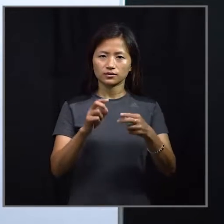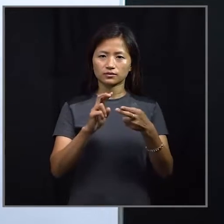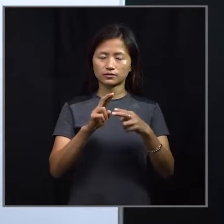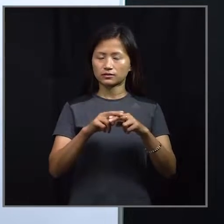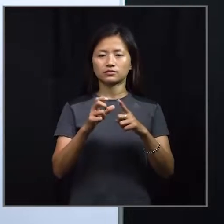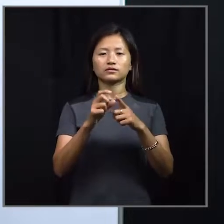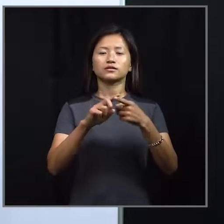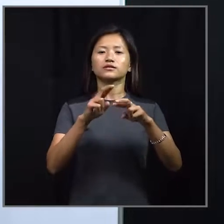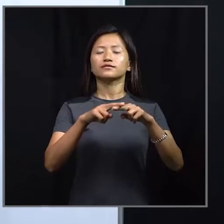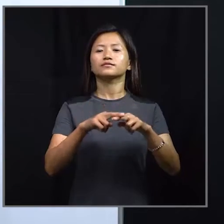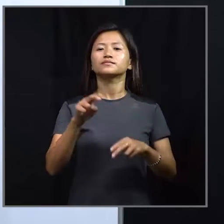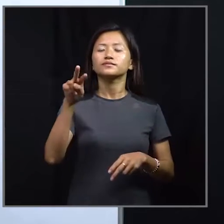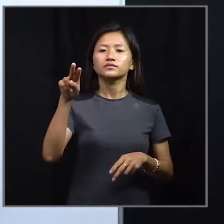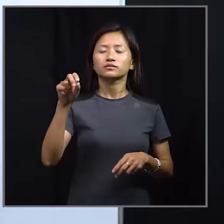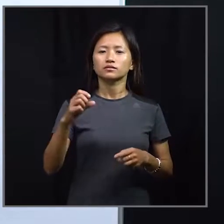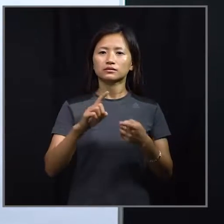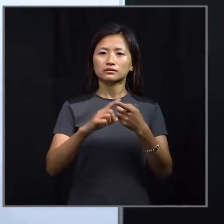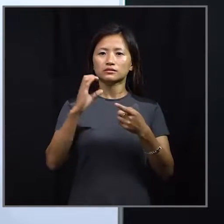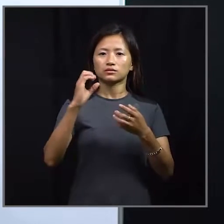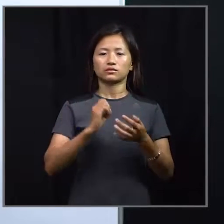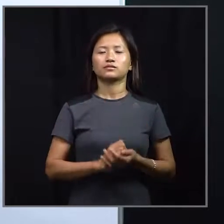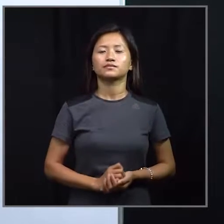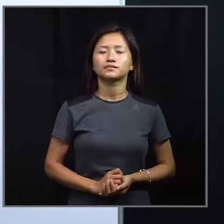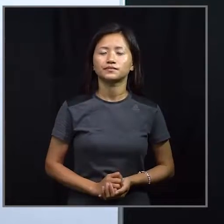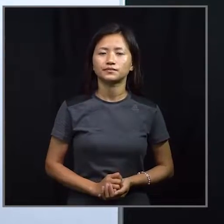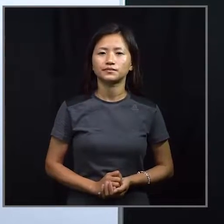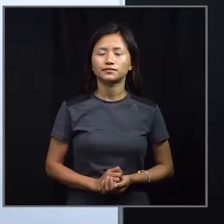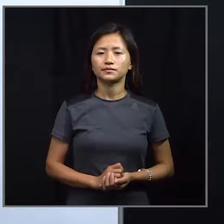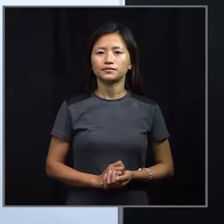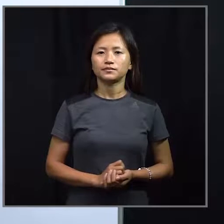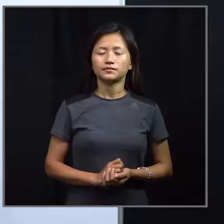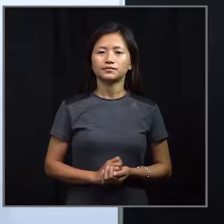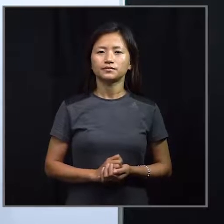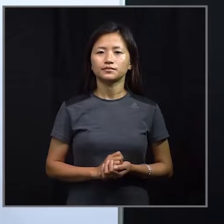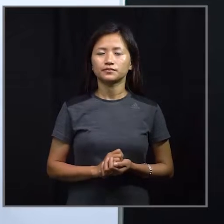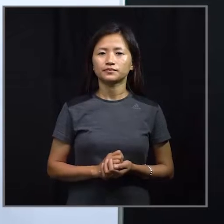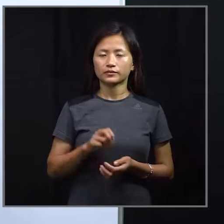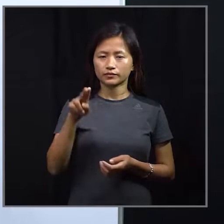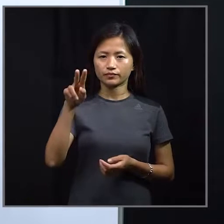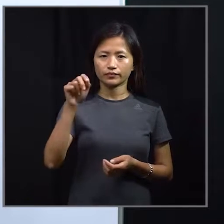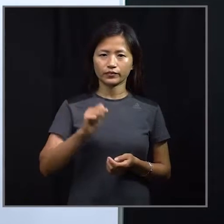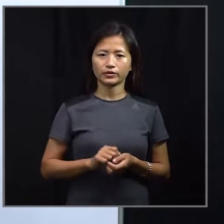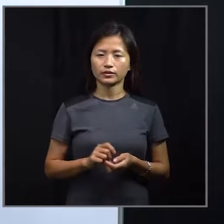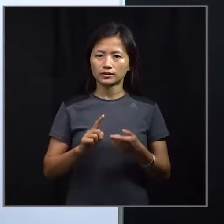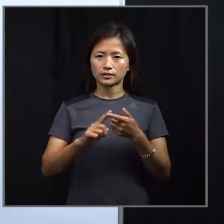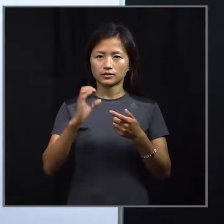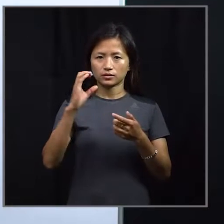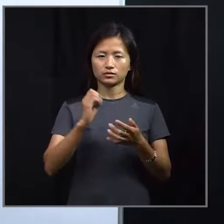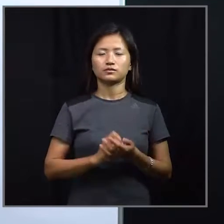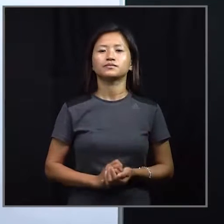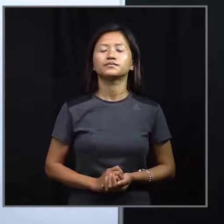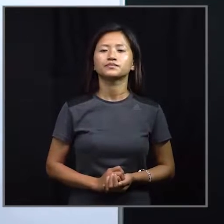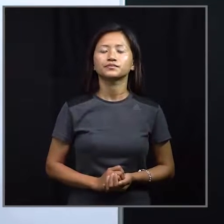an economy. So please don't get confused with it. I'll discuss with you the meaning of an economy, not